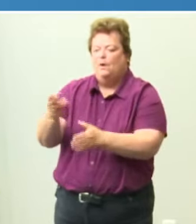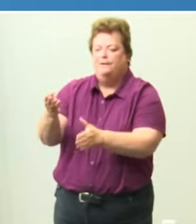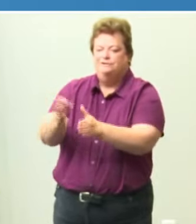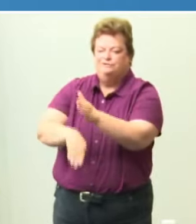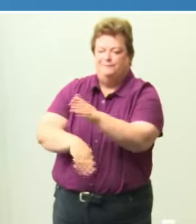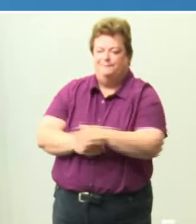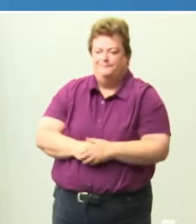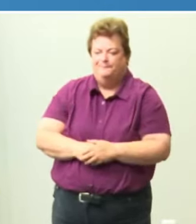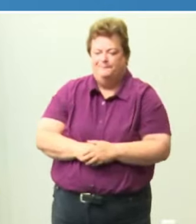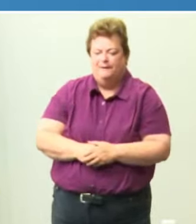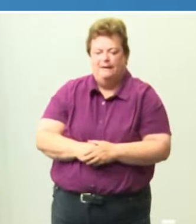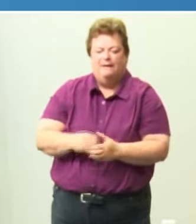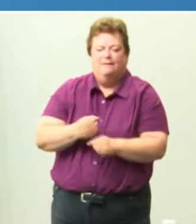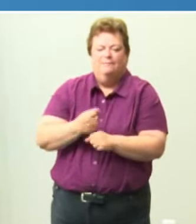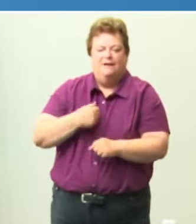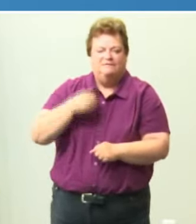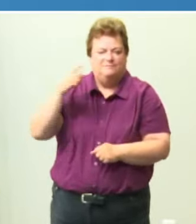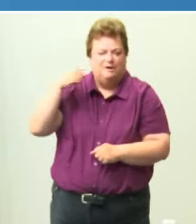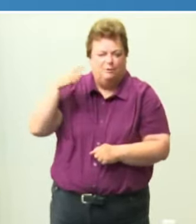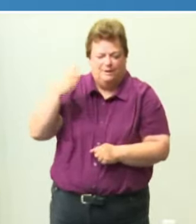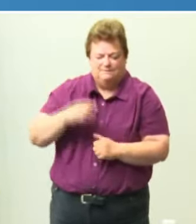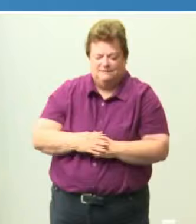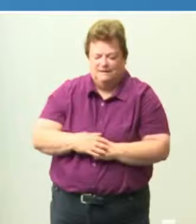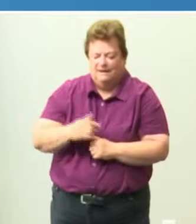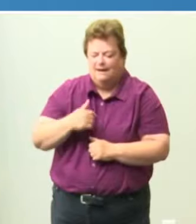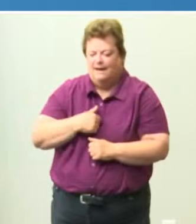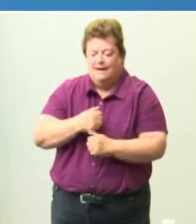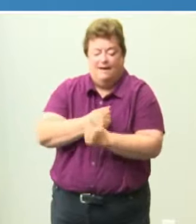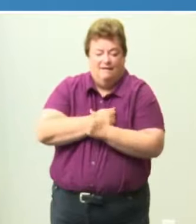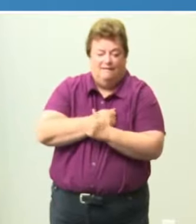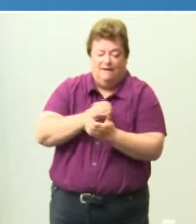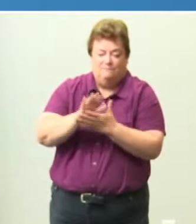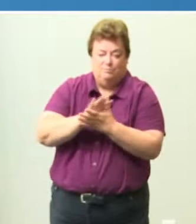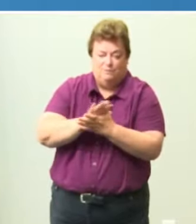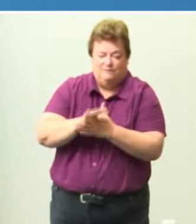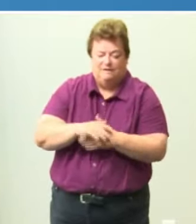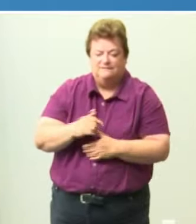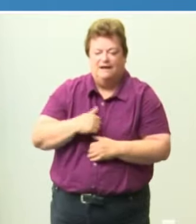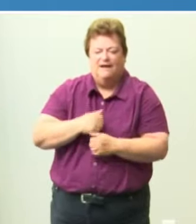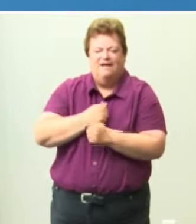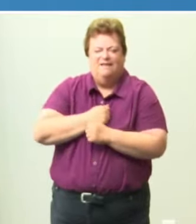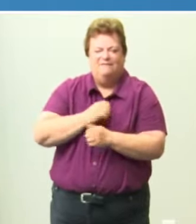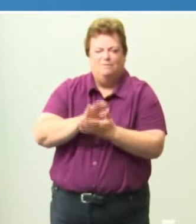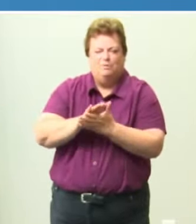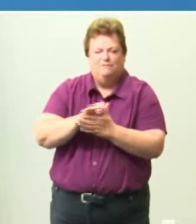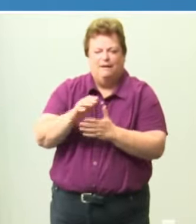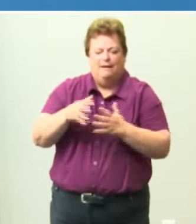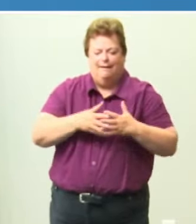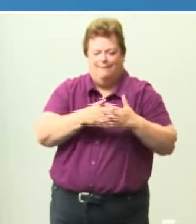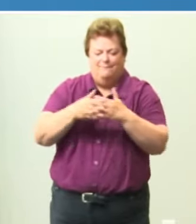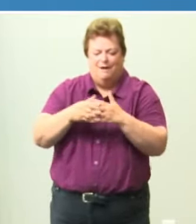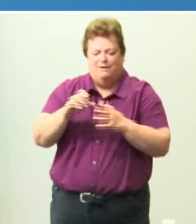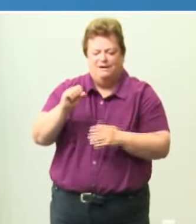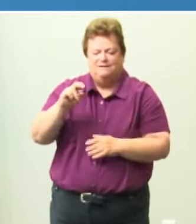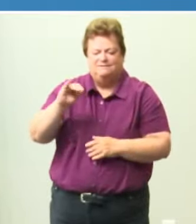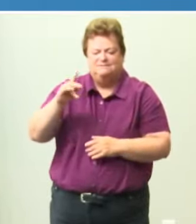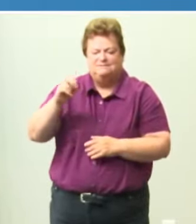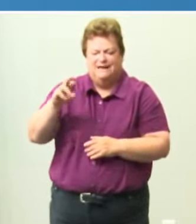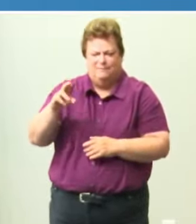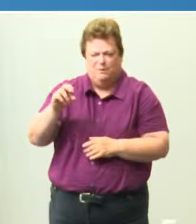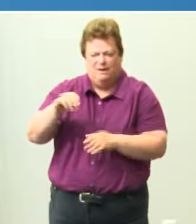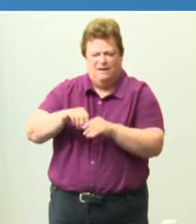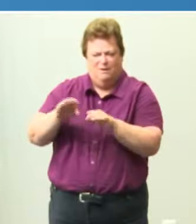it really drives me nuts. I'm a big movie buff, and obviously being in the military, I love American Sniper. And if you go to the opening scene of American